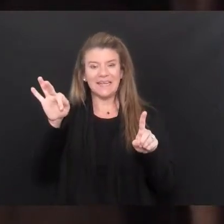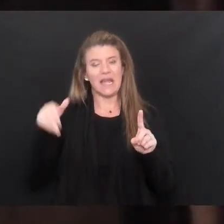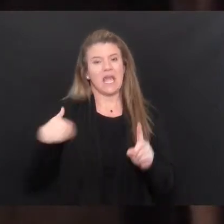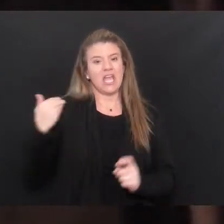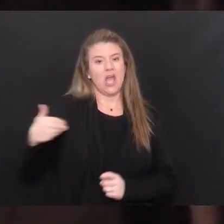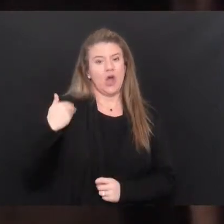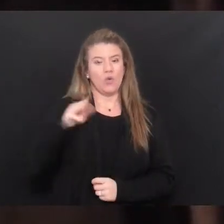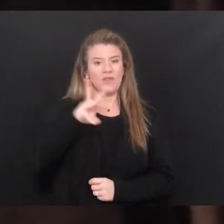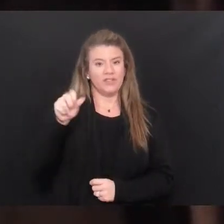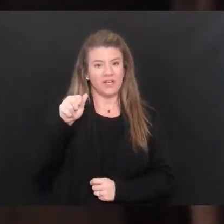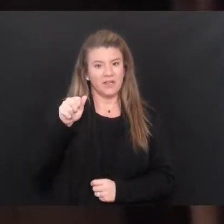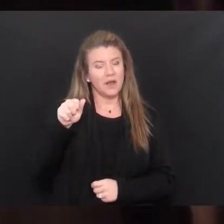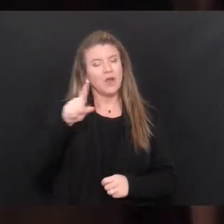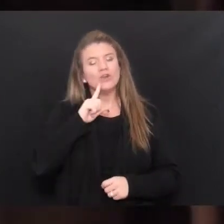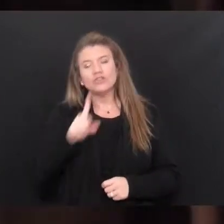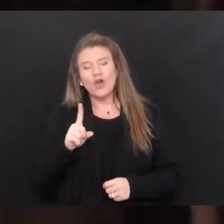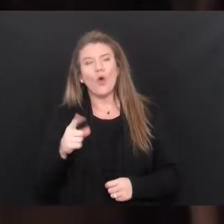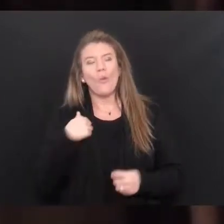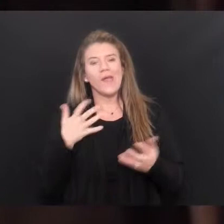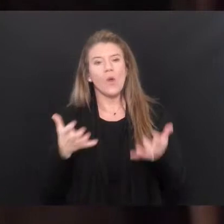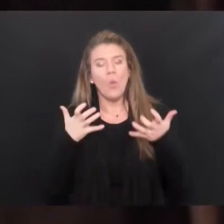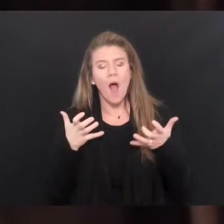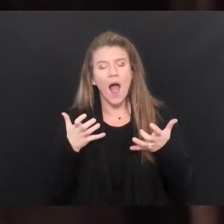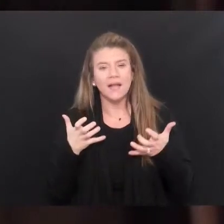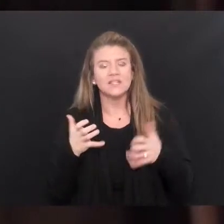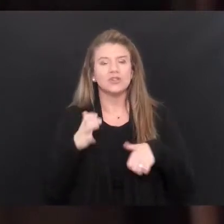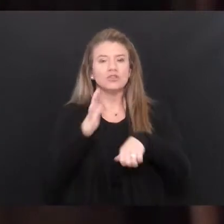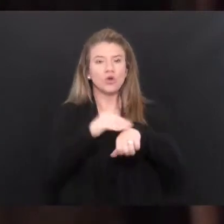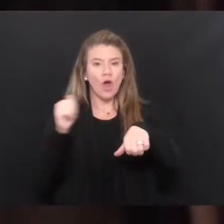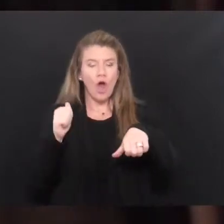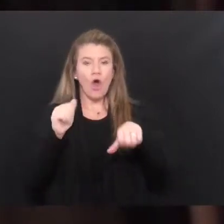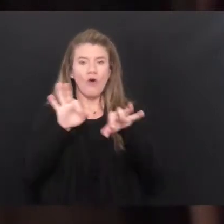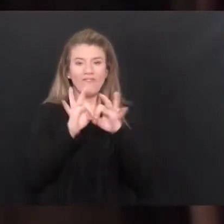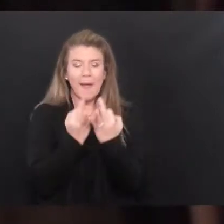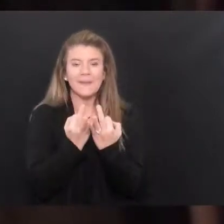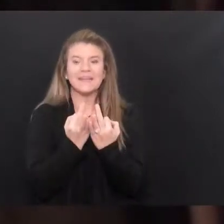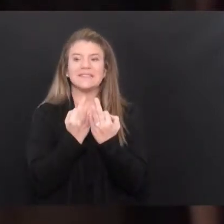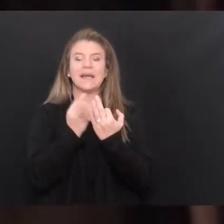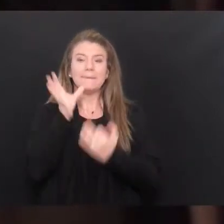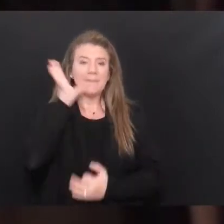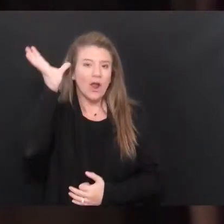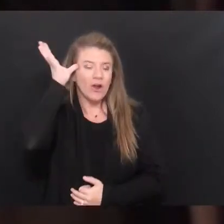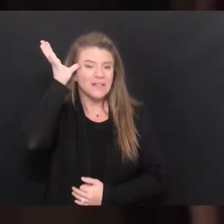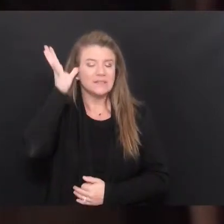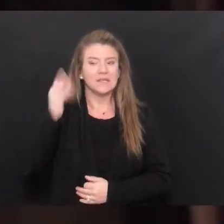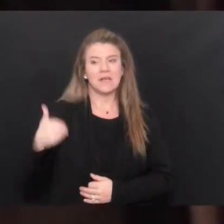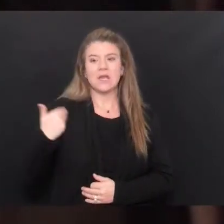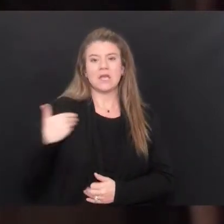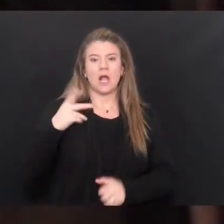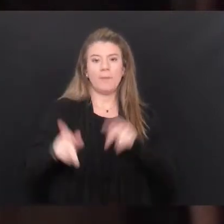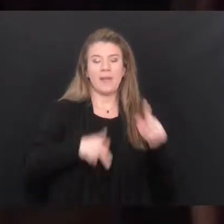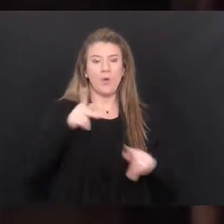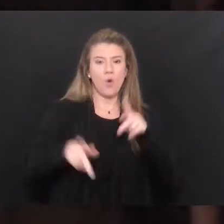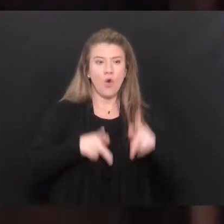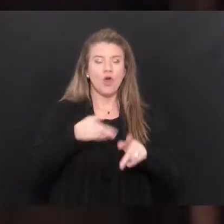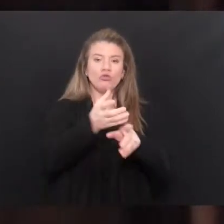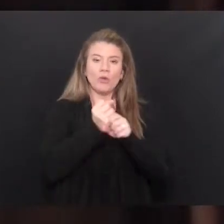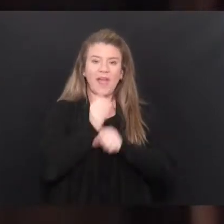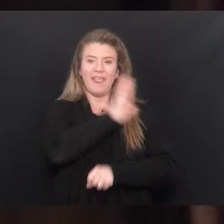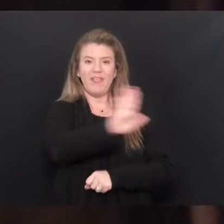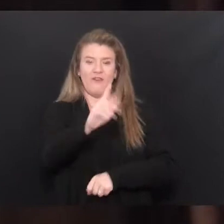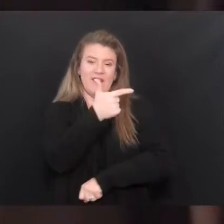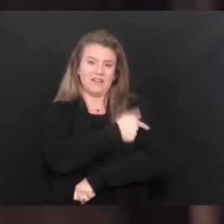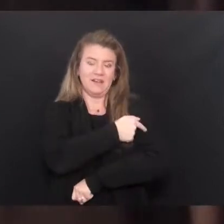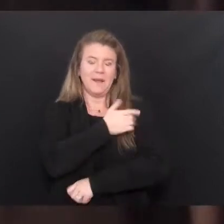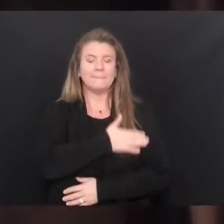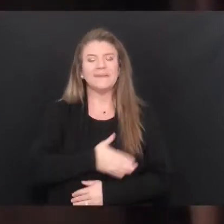West Virginians. And so we really want to call on families, on parents, on young people to get vaccinated. Please